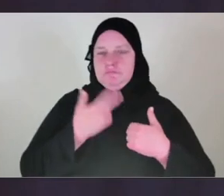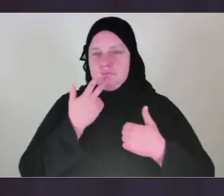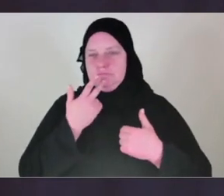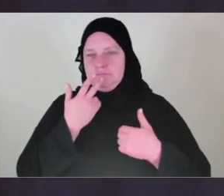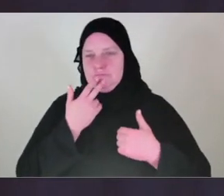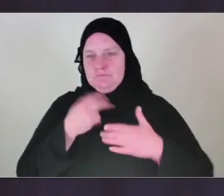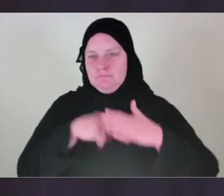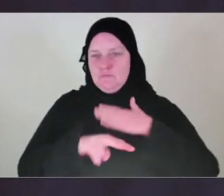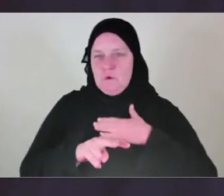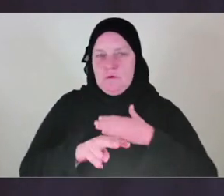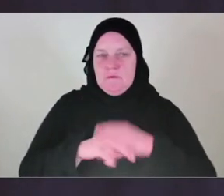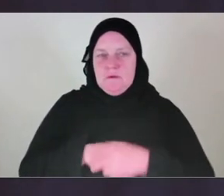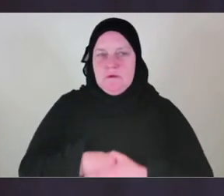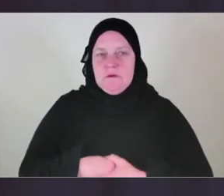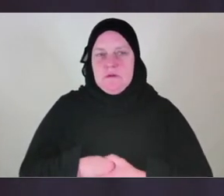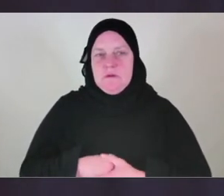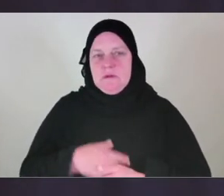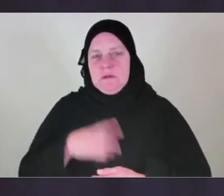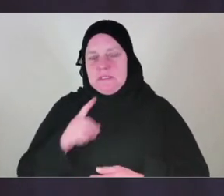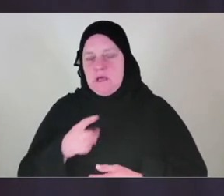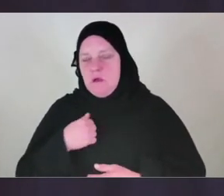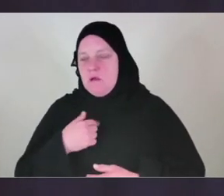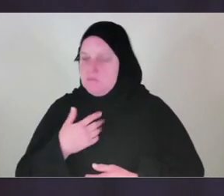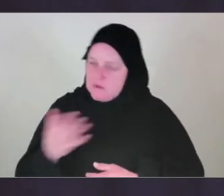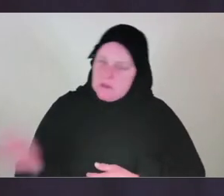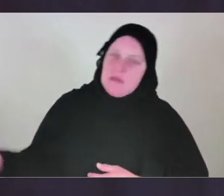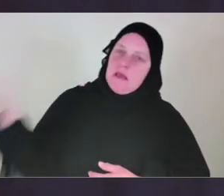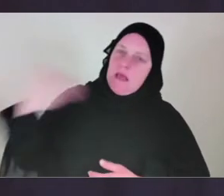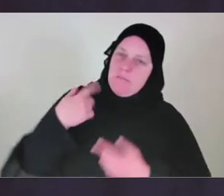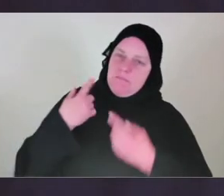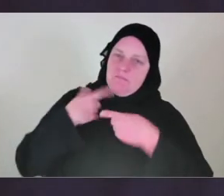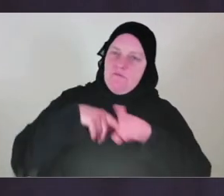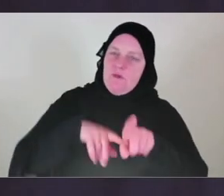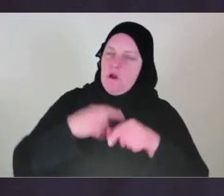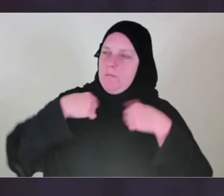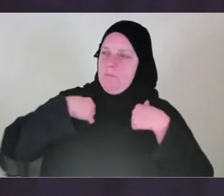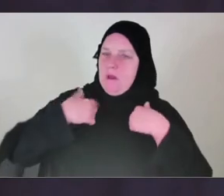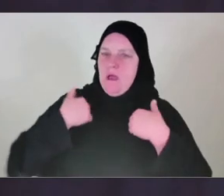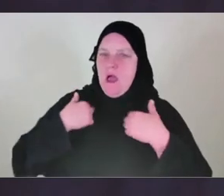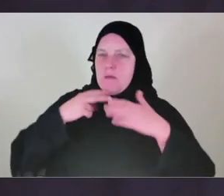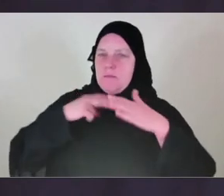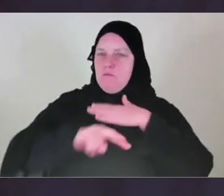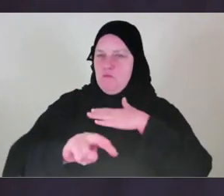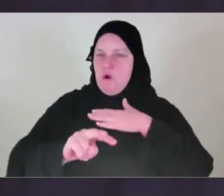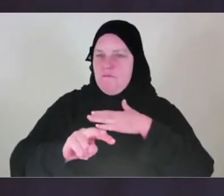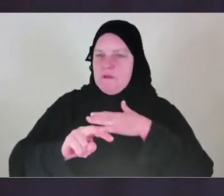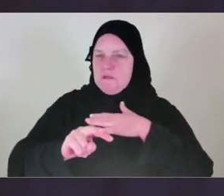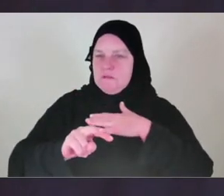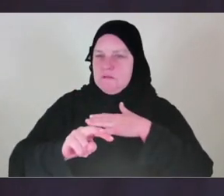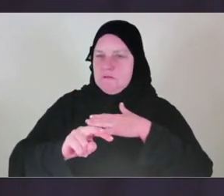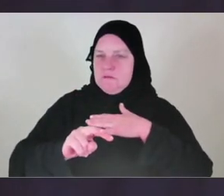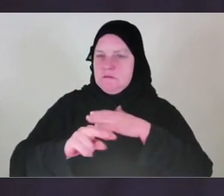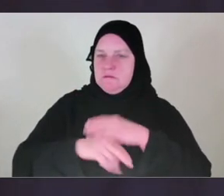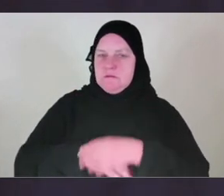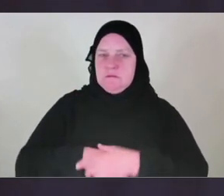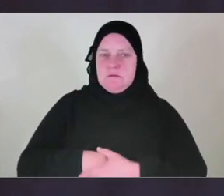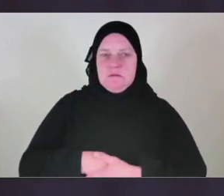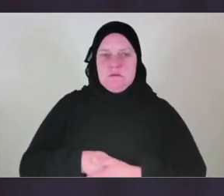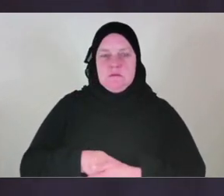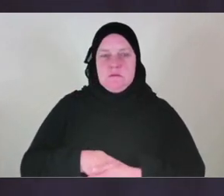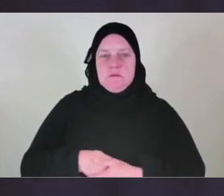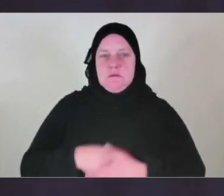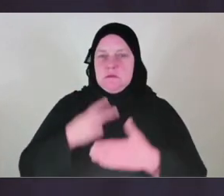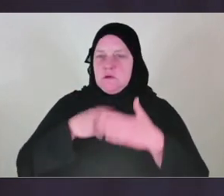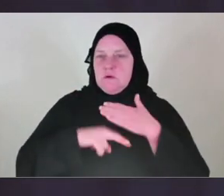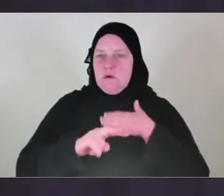I think I'm the prophet of God. But you know, but sometimes when that revelation, Jibreel, takes a while to get, I think it's